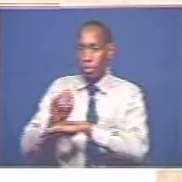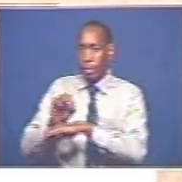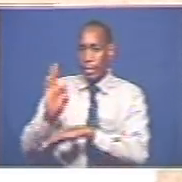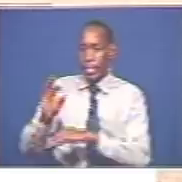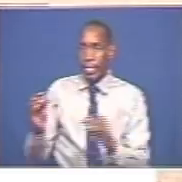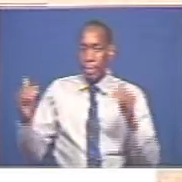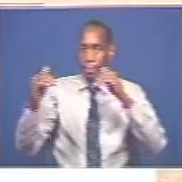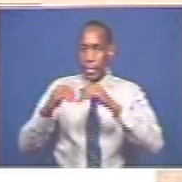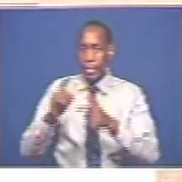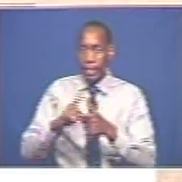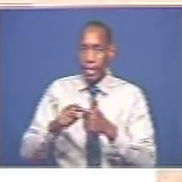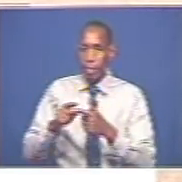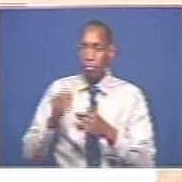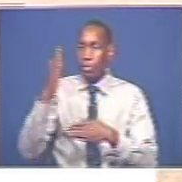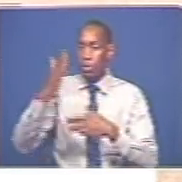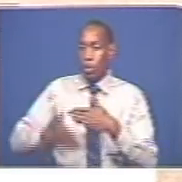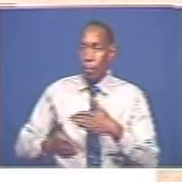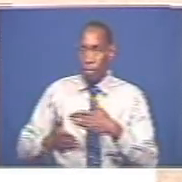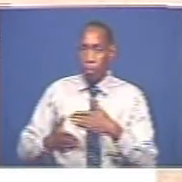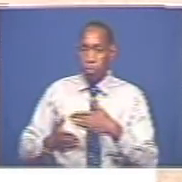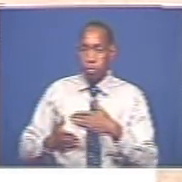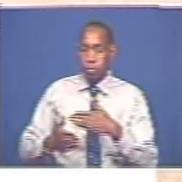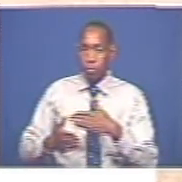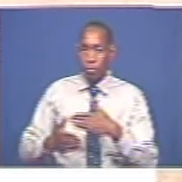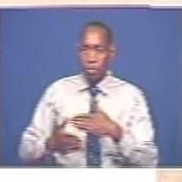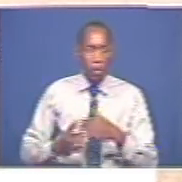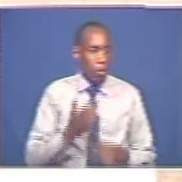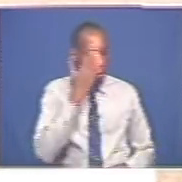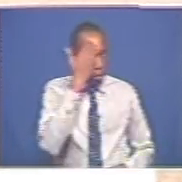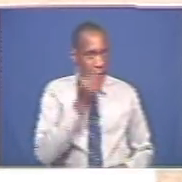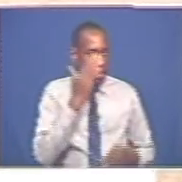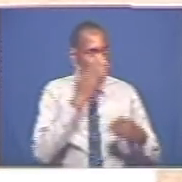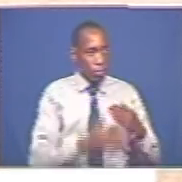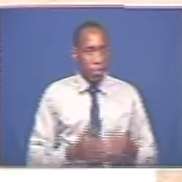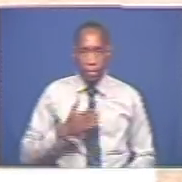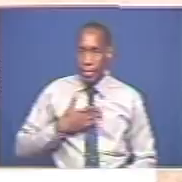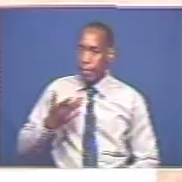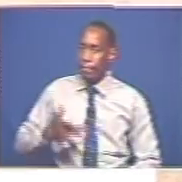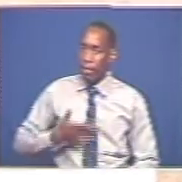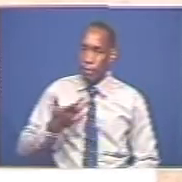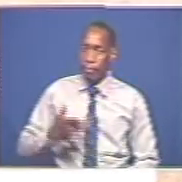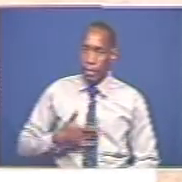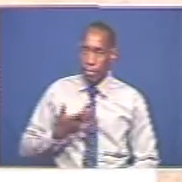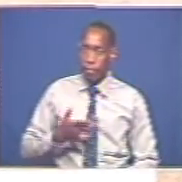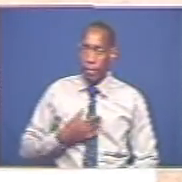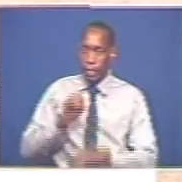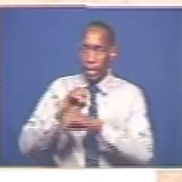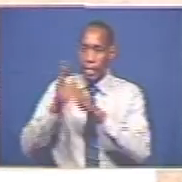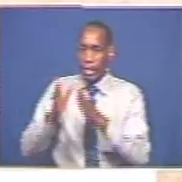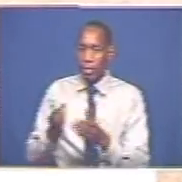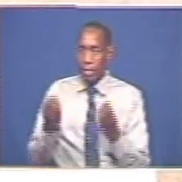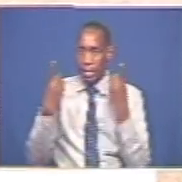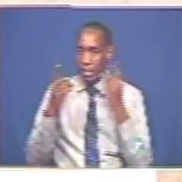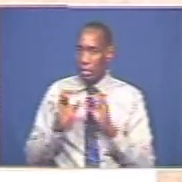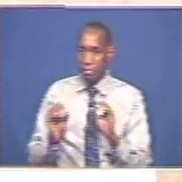then I stop. Why are you stopping? Because I'm feeling like the counselor is not understanding me. They